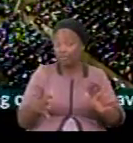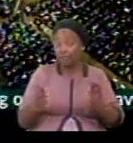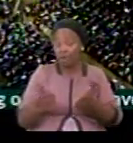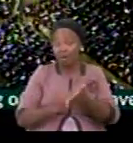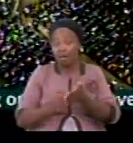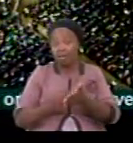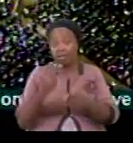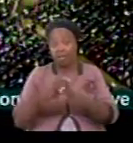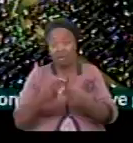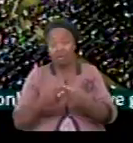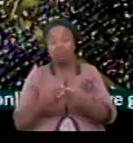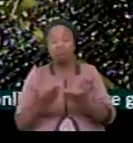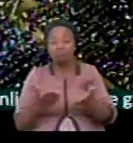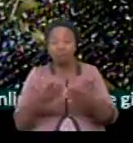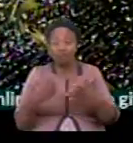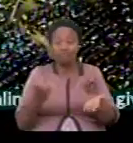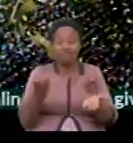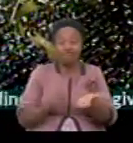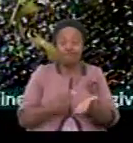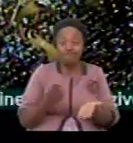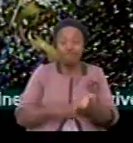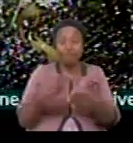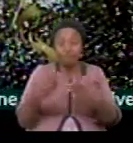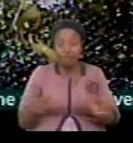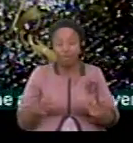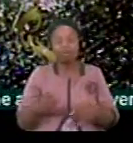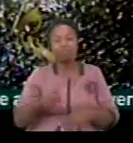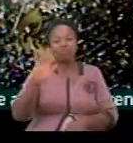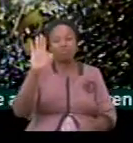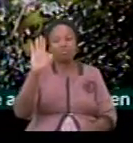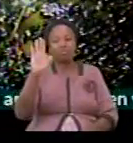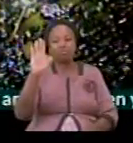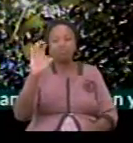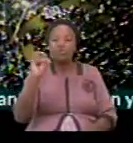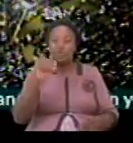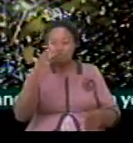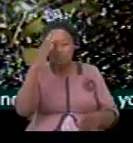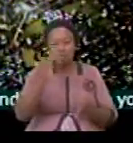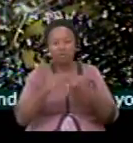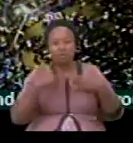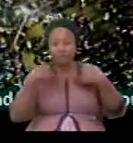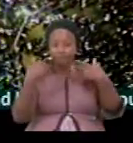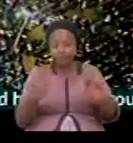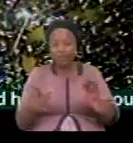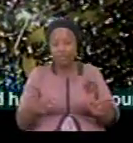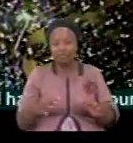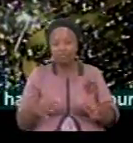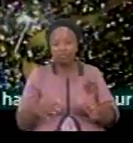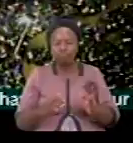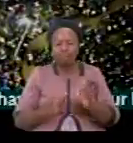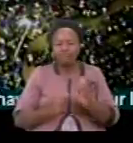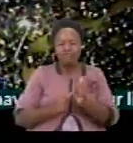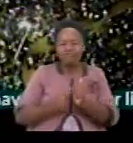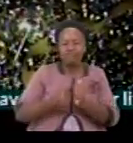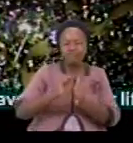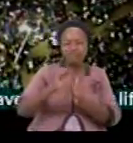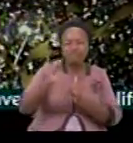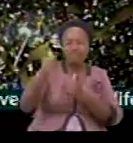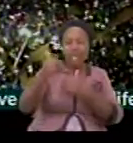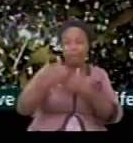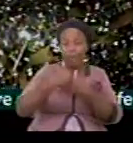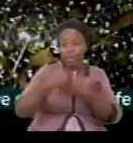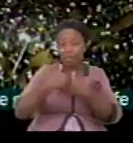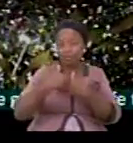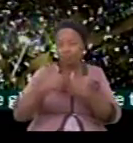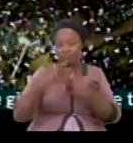finished are they far back close to the road close to the gates